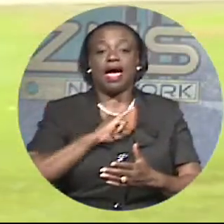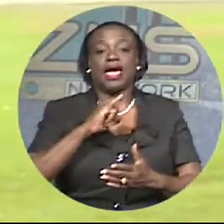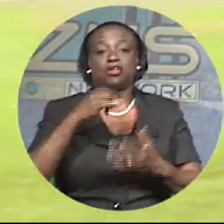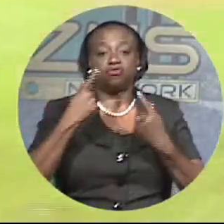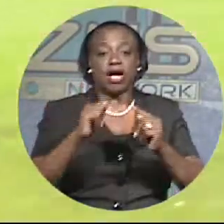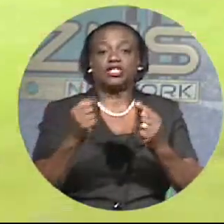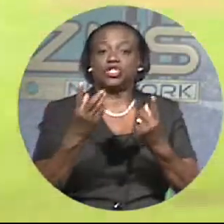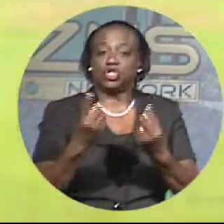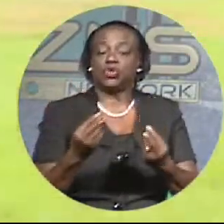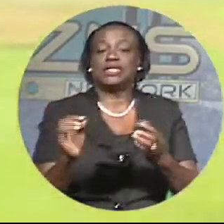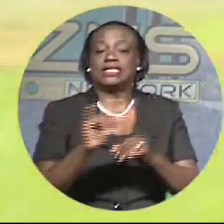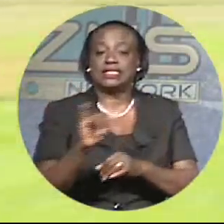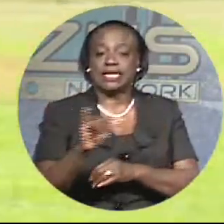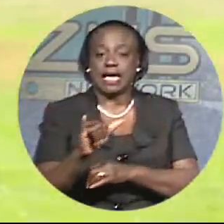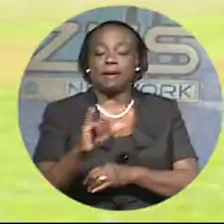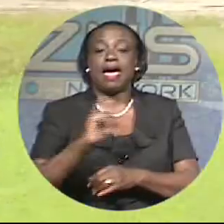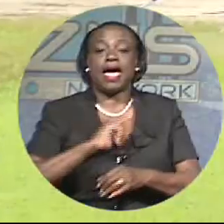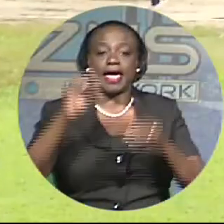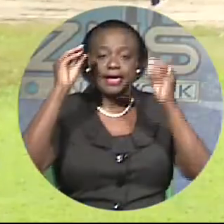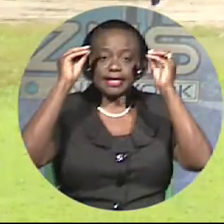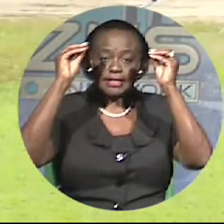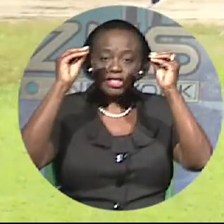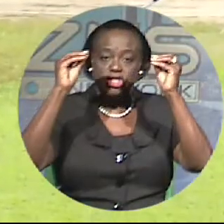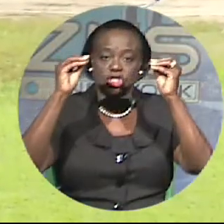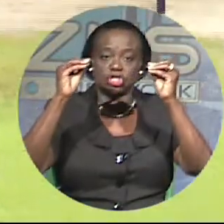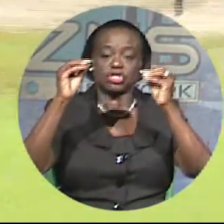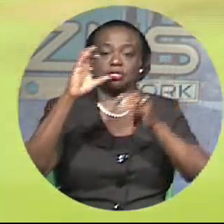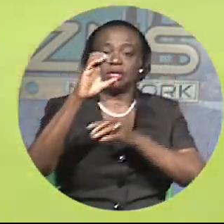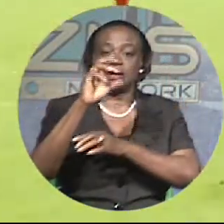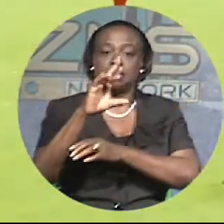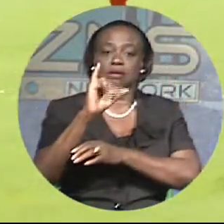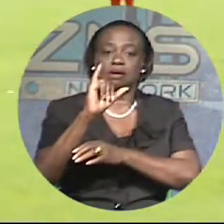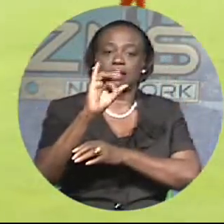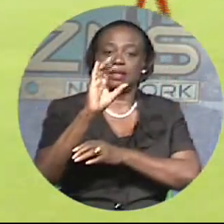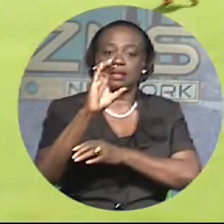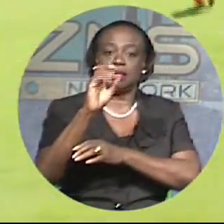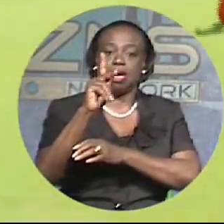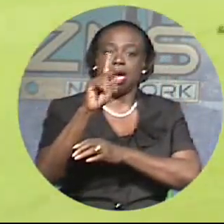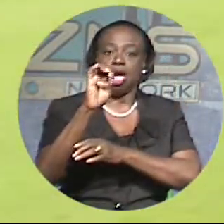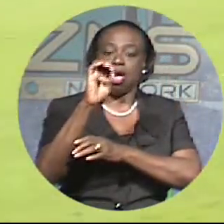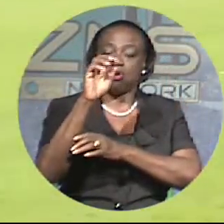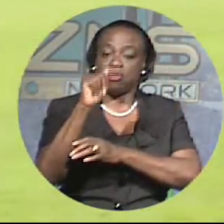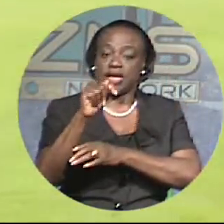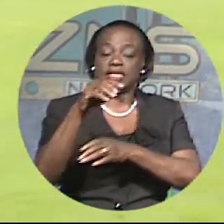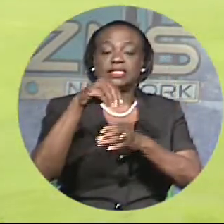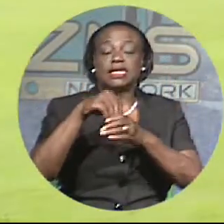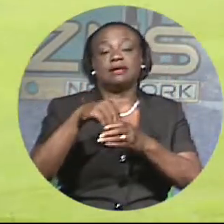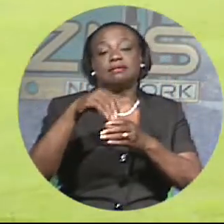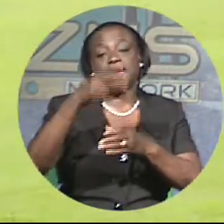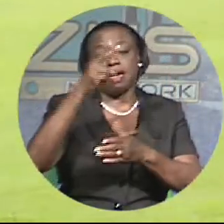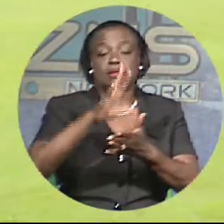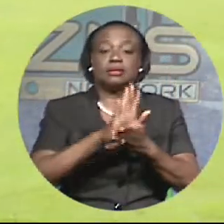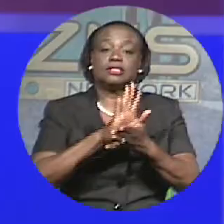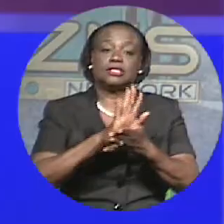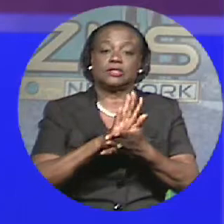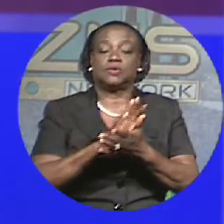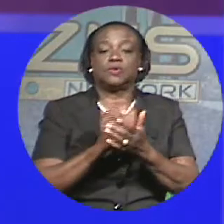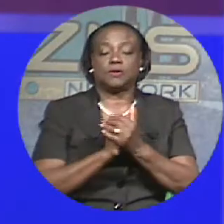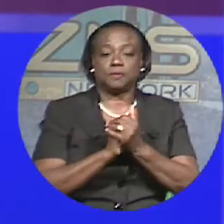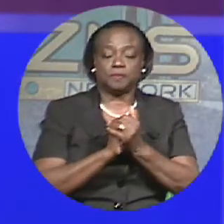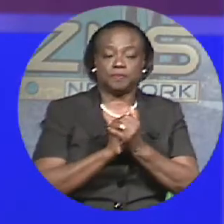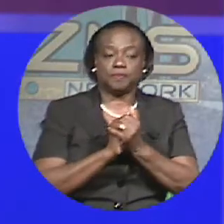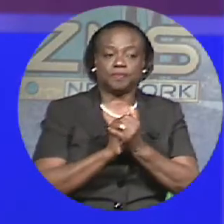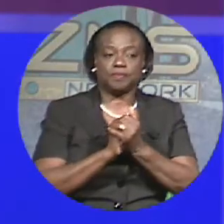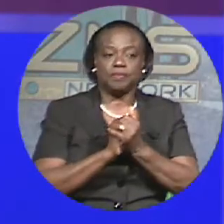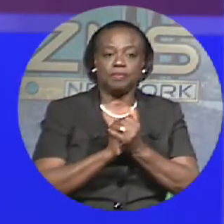and I'm going to start a league as well this year between a few of the high schools, so that's how we intend to keep the guys going.